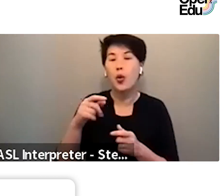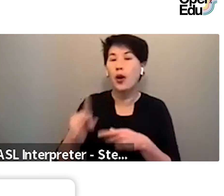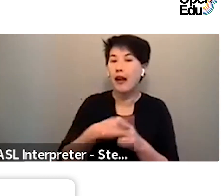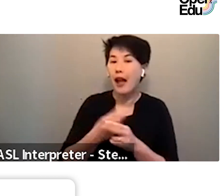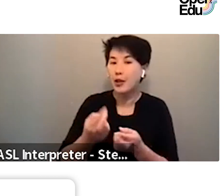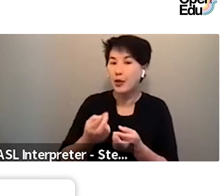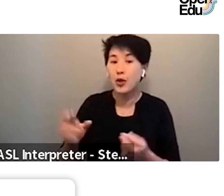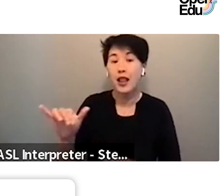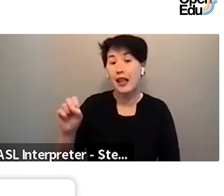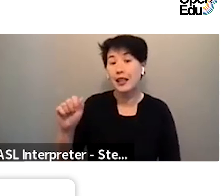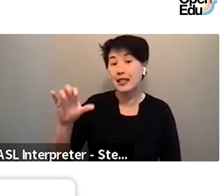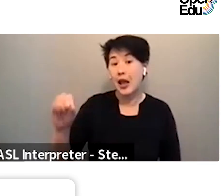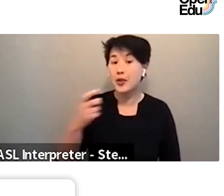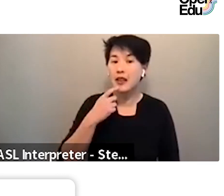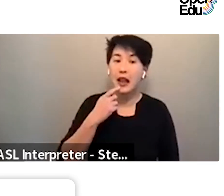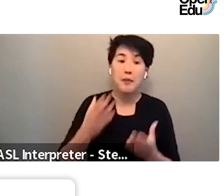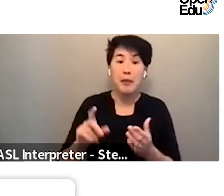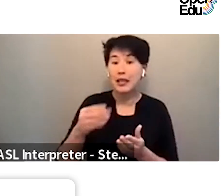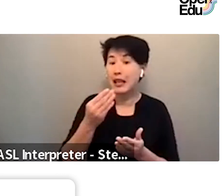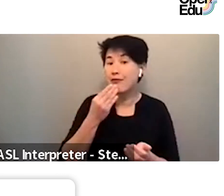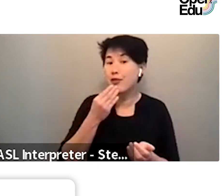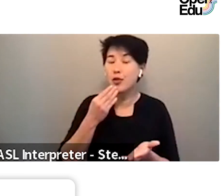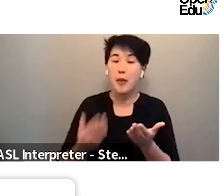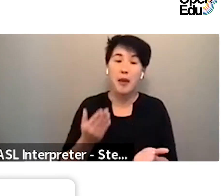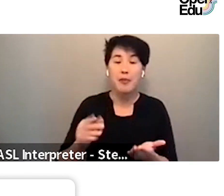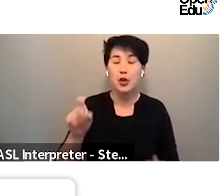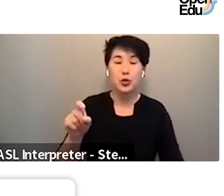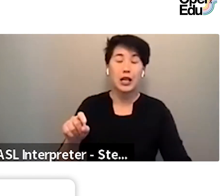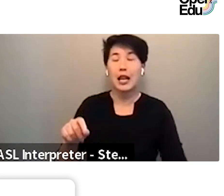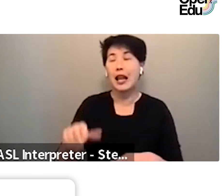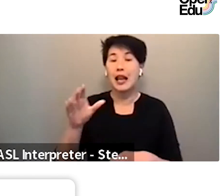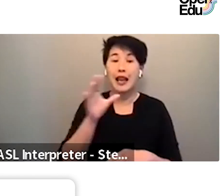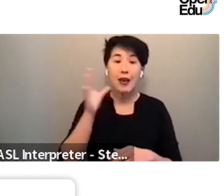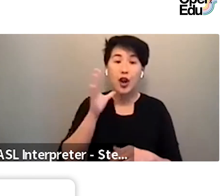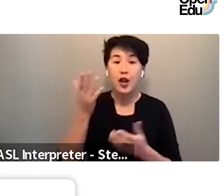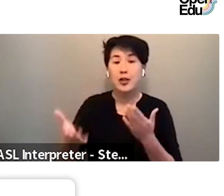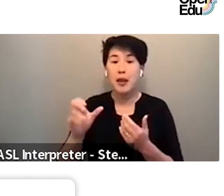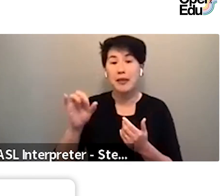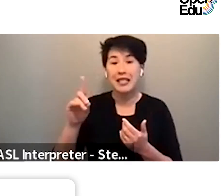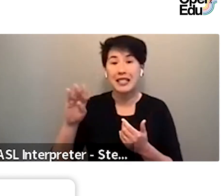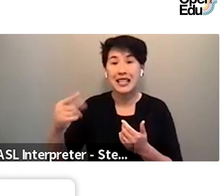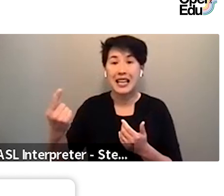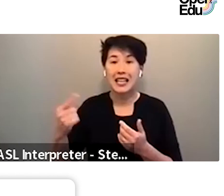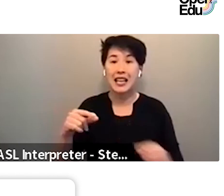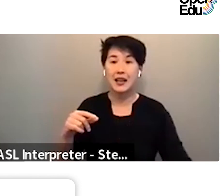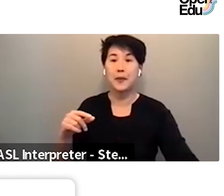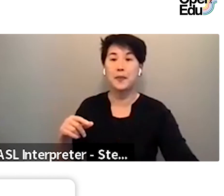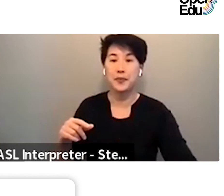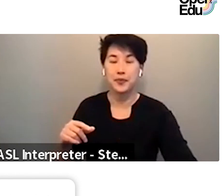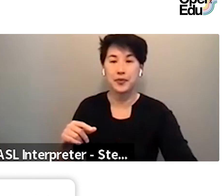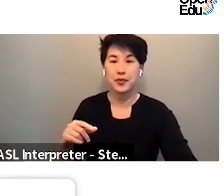Sayo said, it could be food, it could be, it could be agriculture, it could be seeding, it could be, just